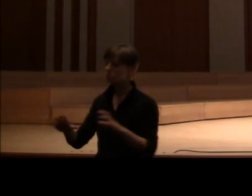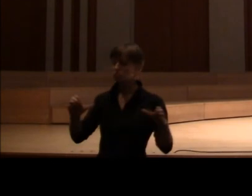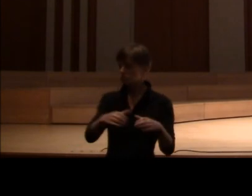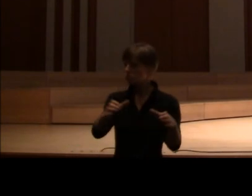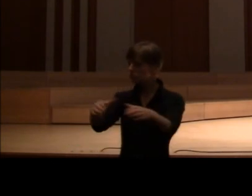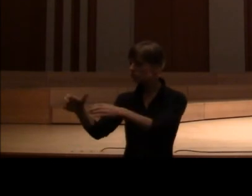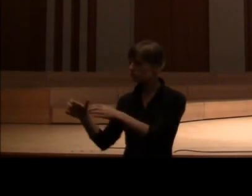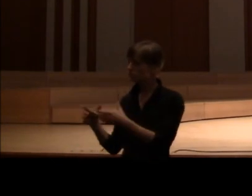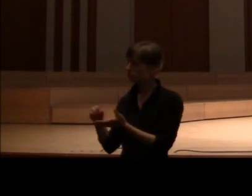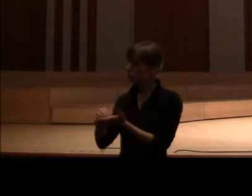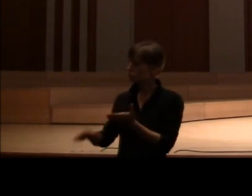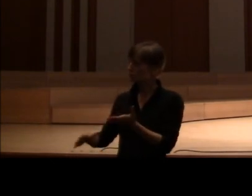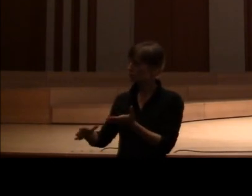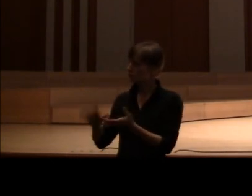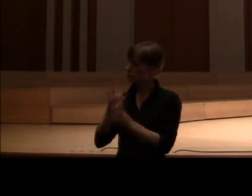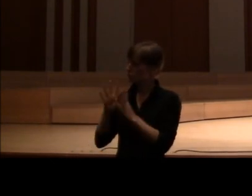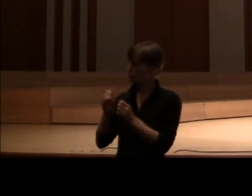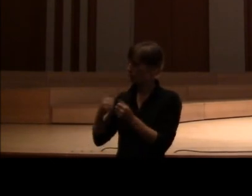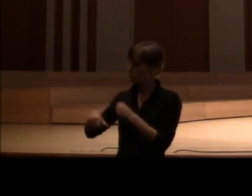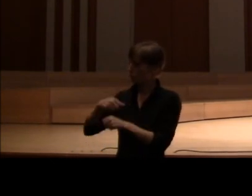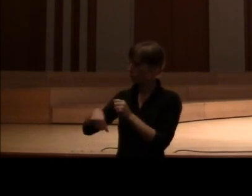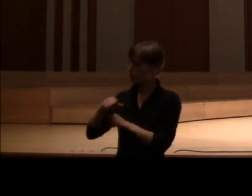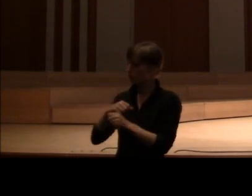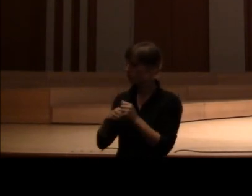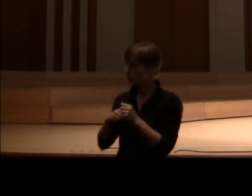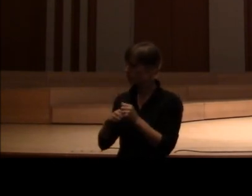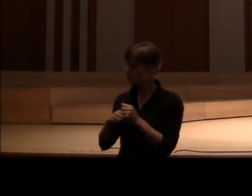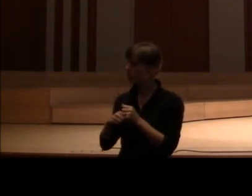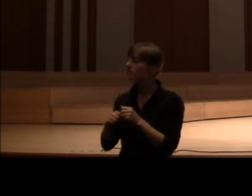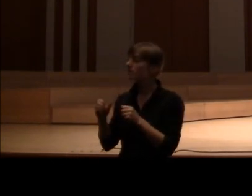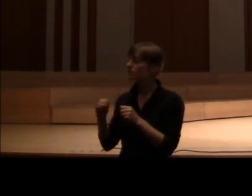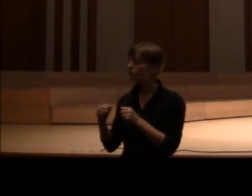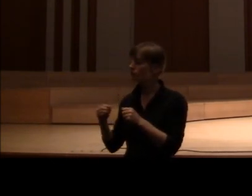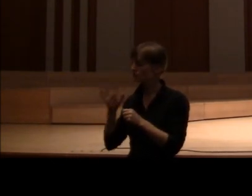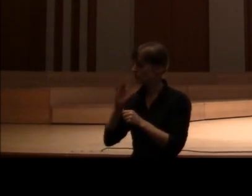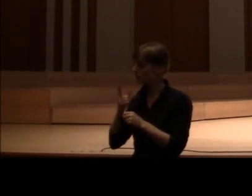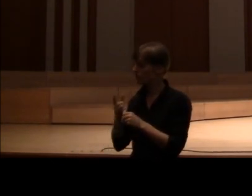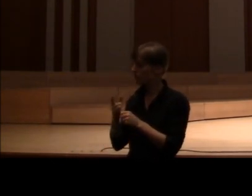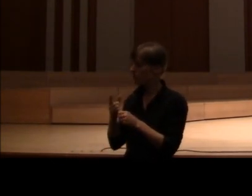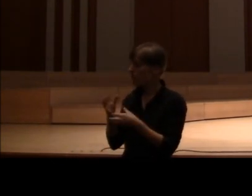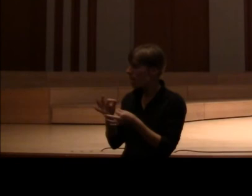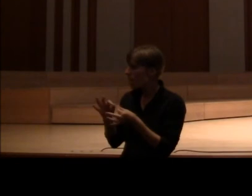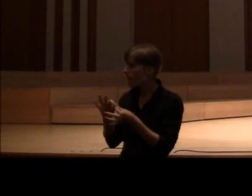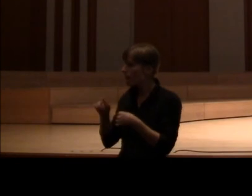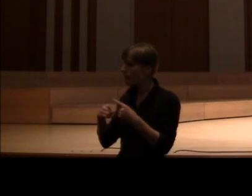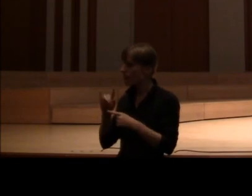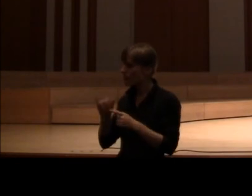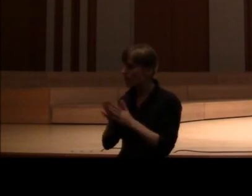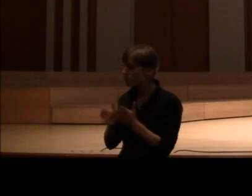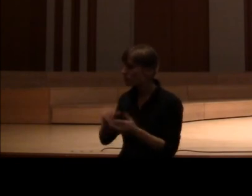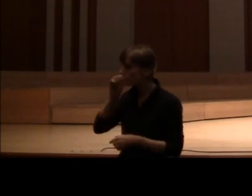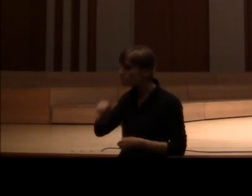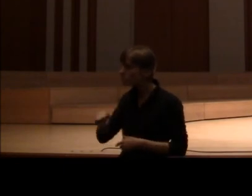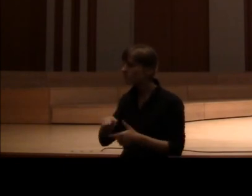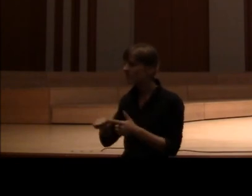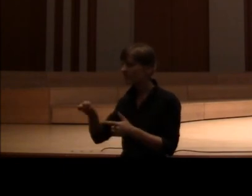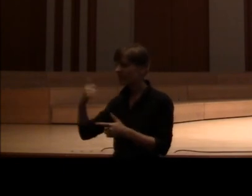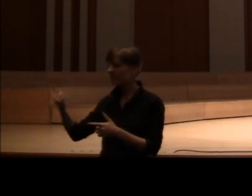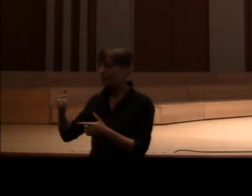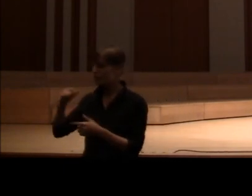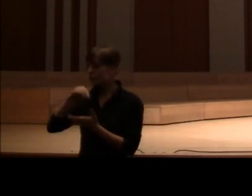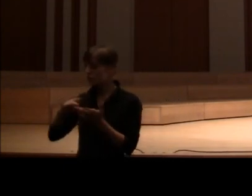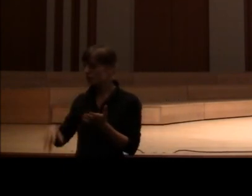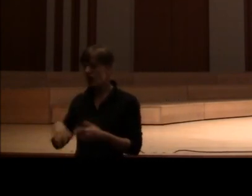about books that they like, and that gets another kid hooked, and then they start to see what their interests are,